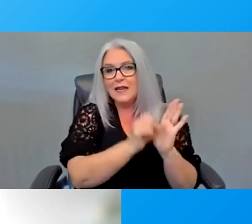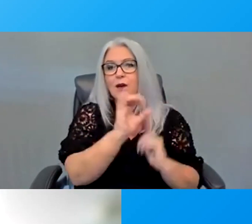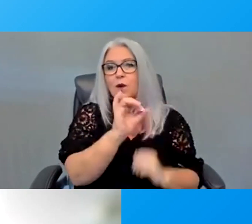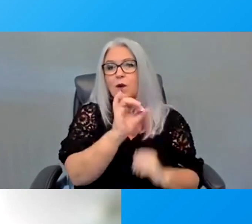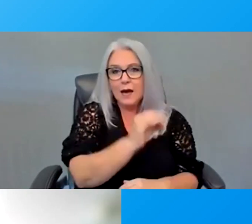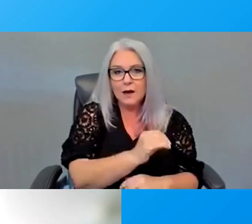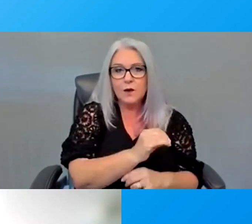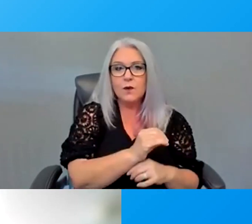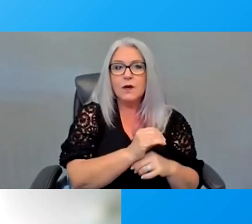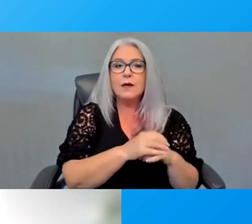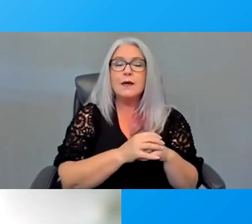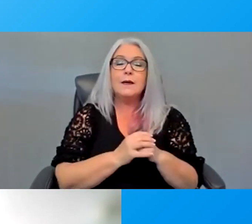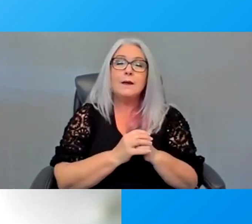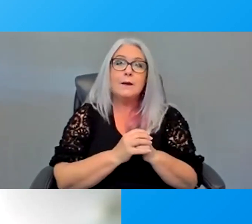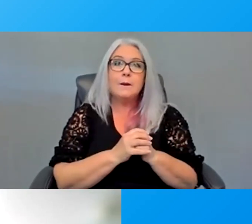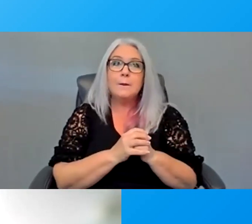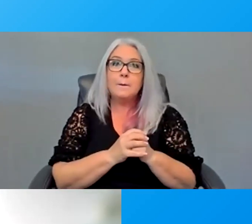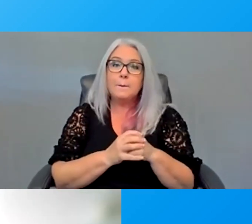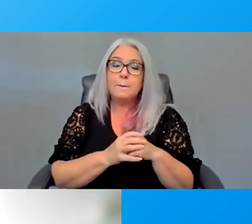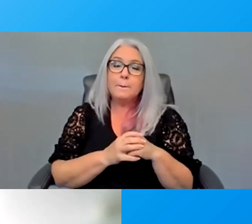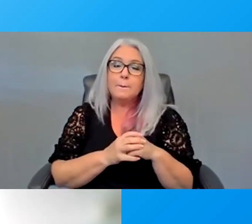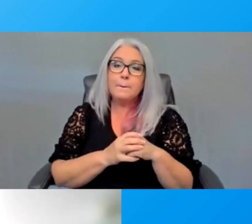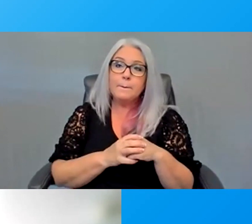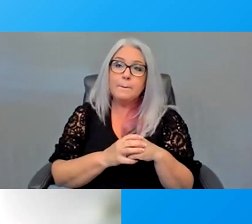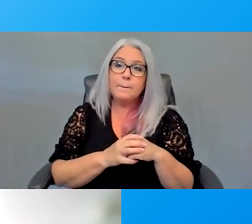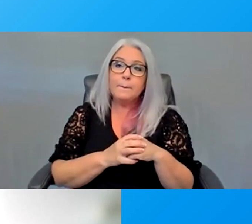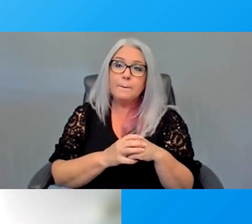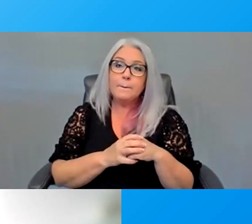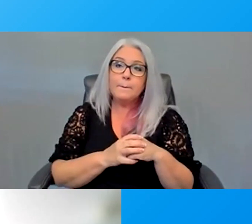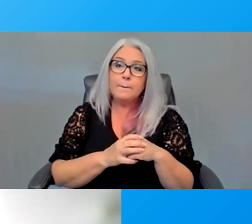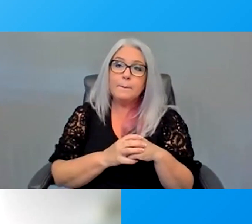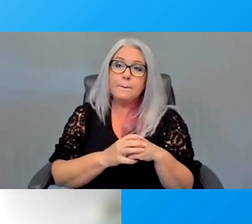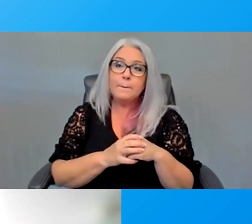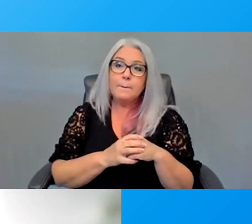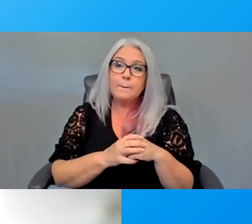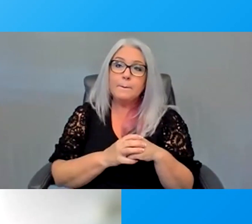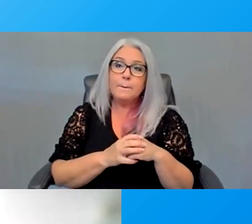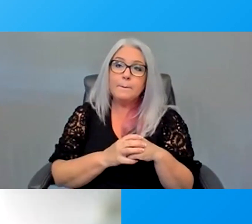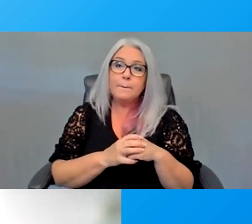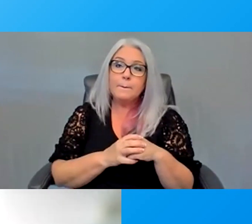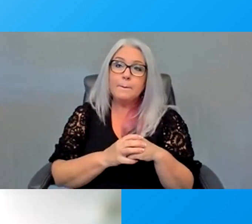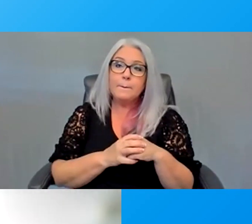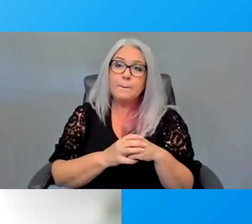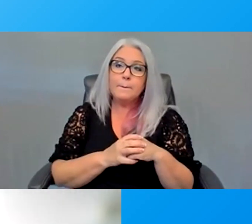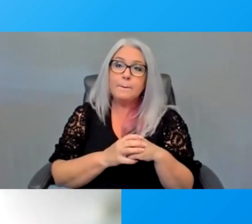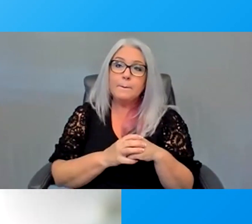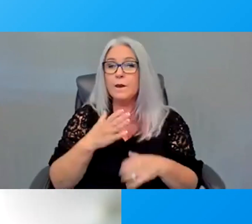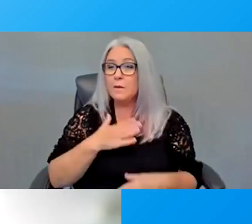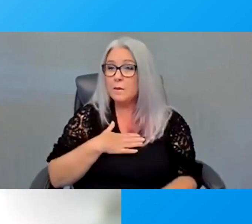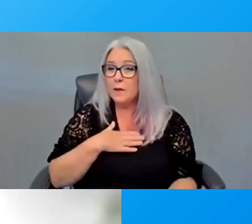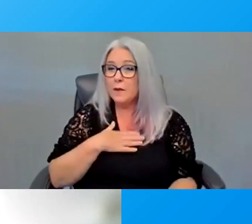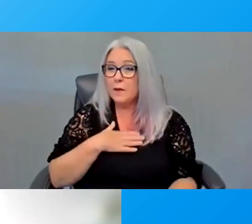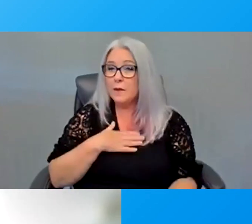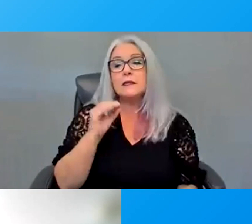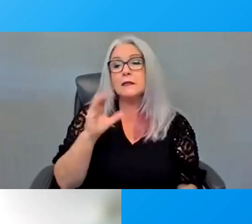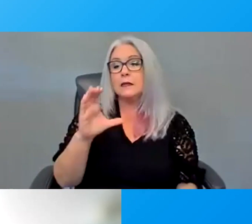Rights New York. From my experience, condo associations are complicated in what it seems get away